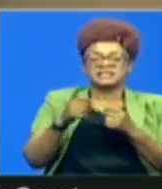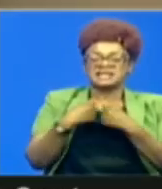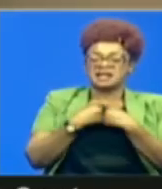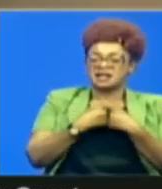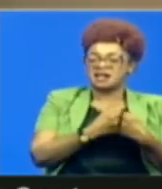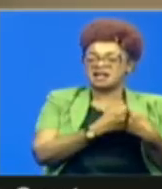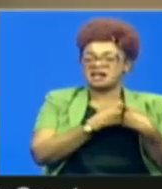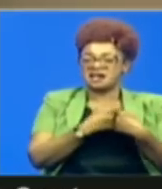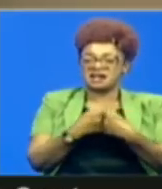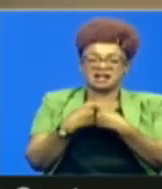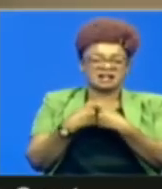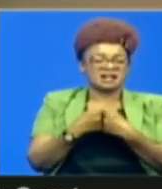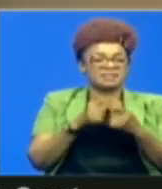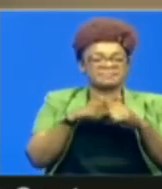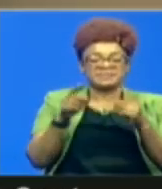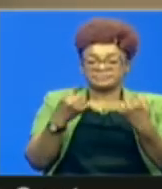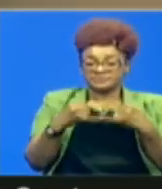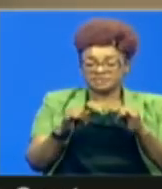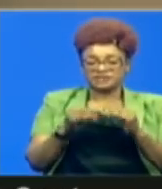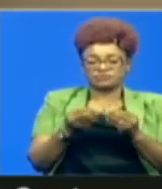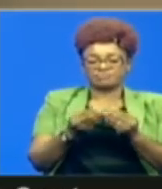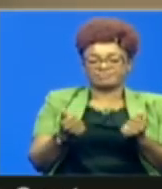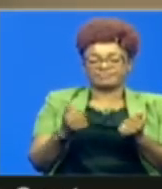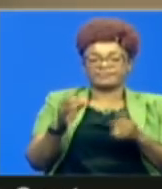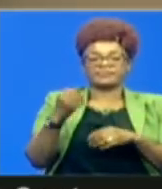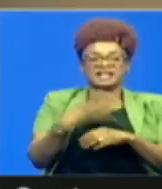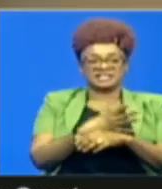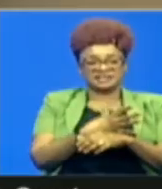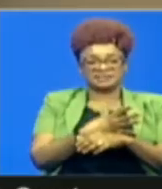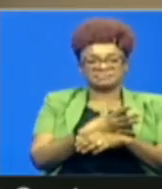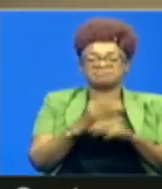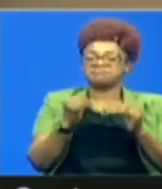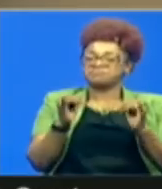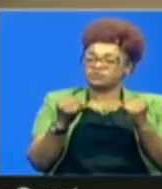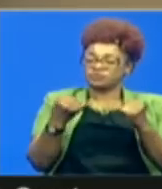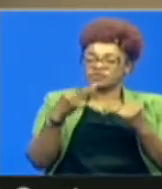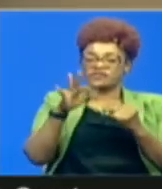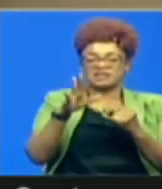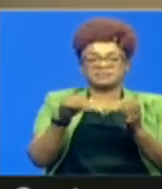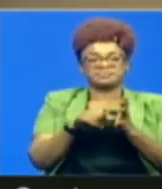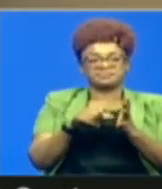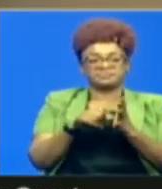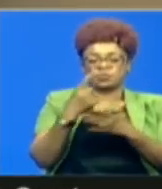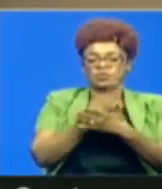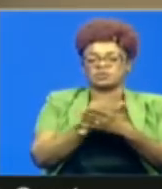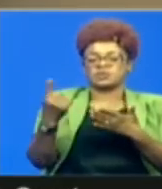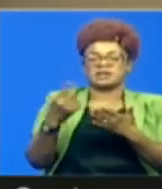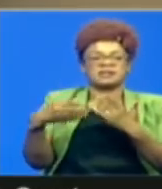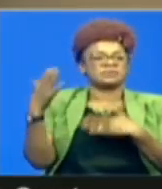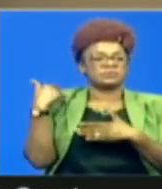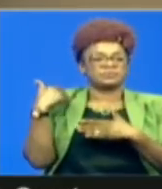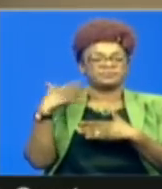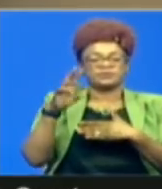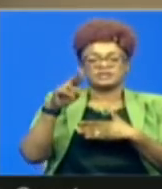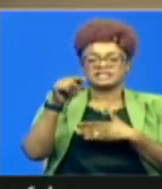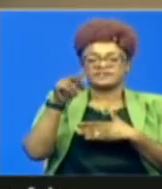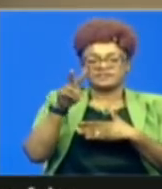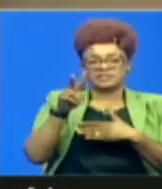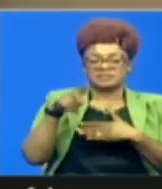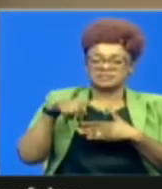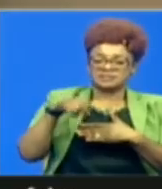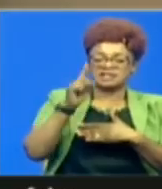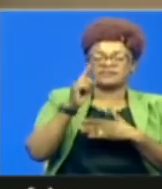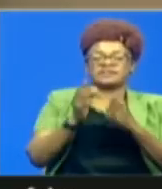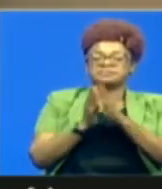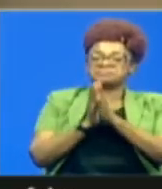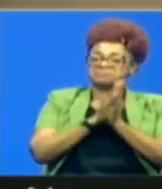also triumphed over cancer, having received news of her triumph only a week ago. So on NTV Tonight, she now